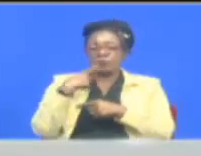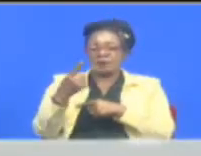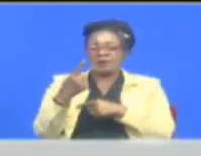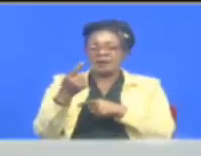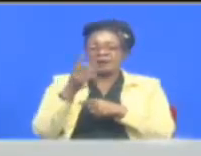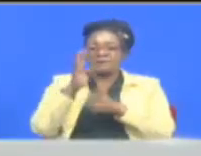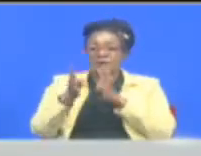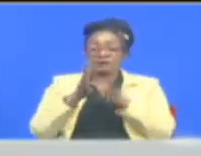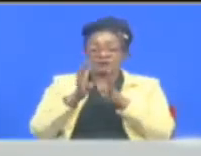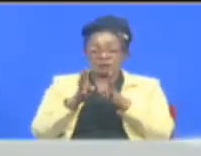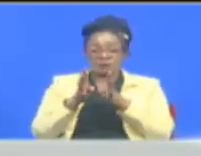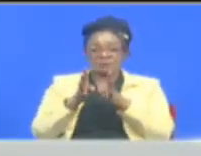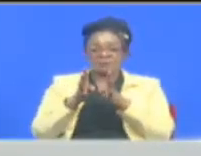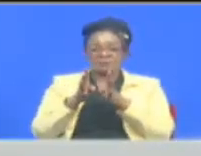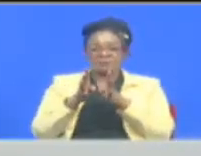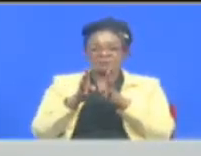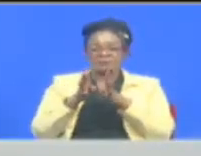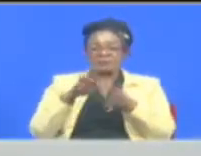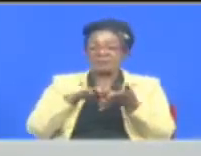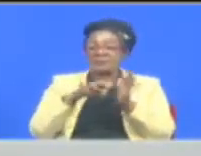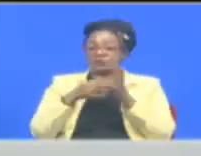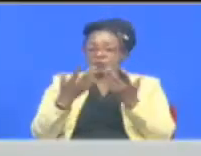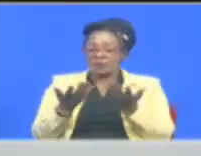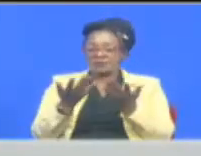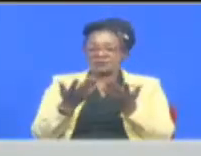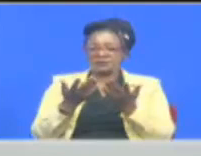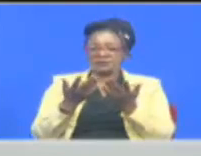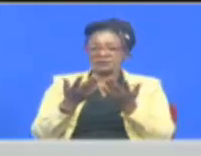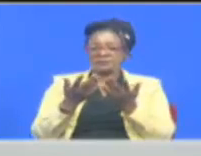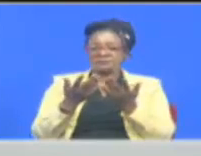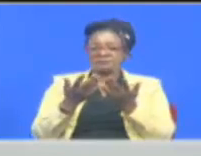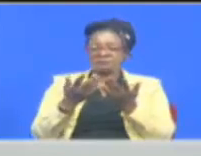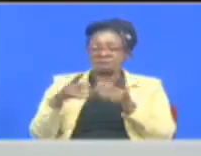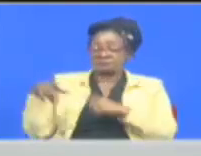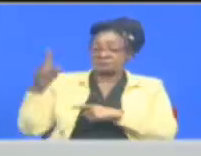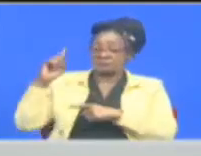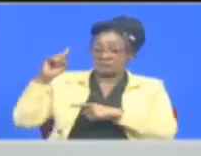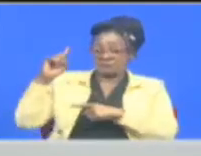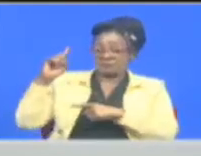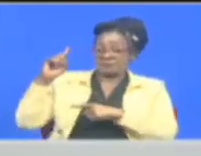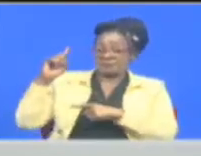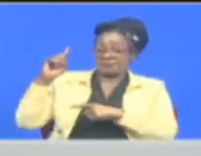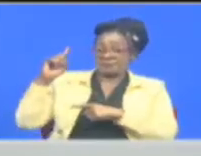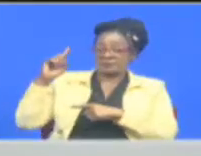4,144 in number. This means a total of, look at your screen,